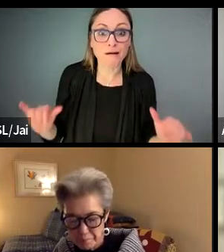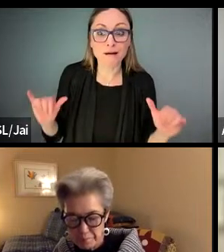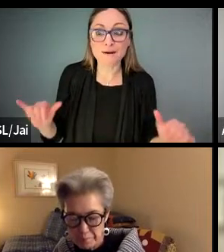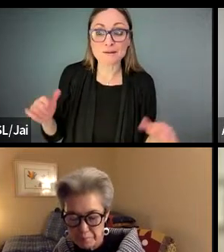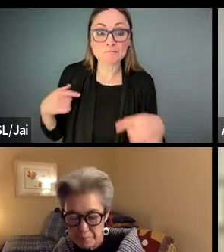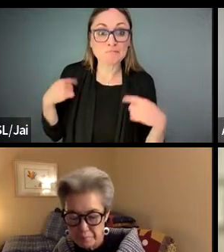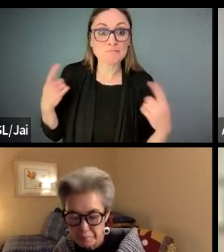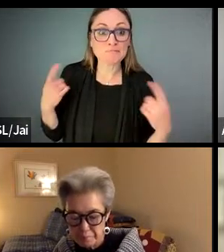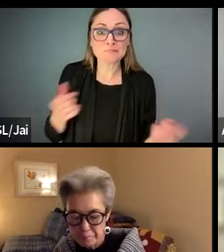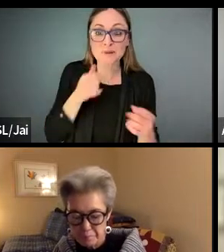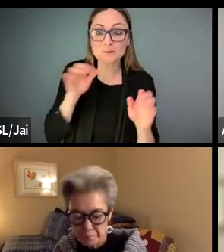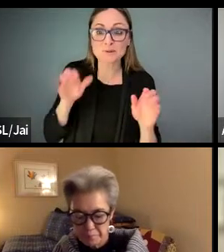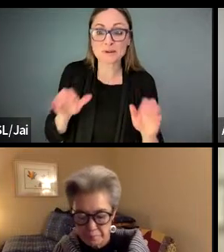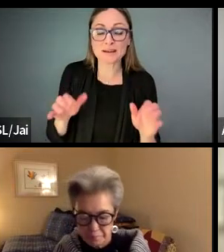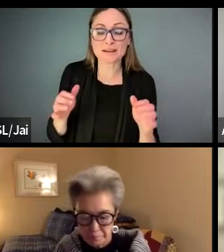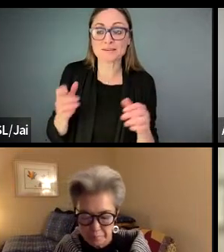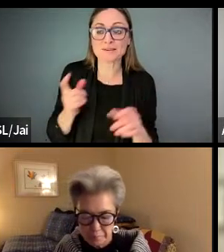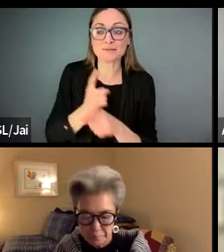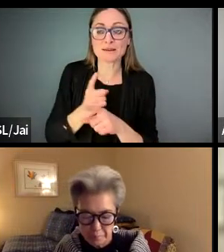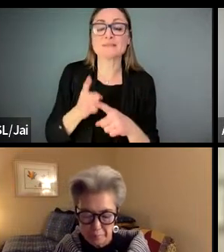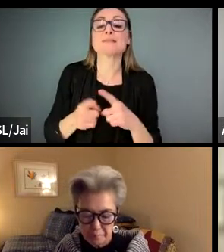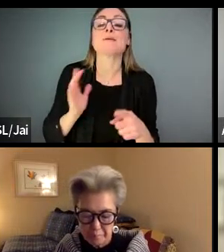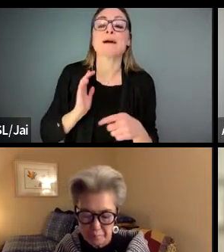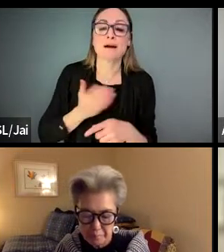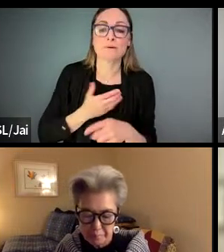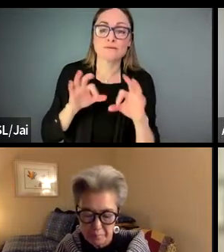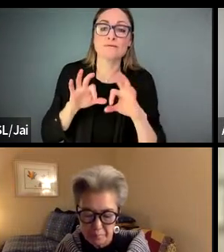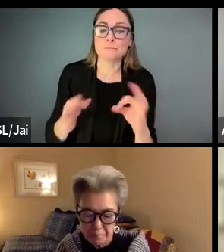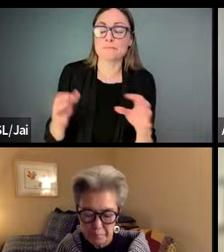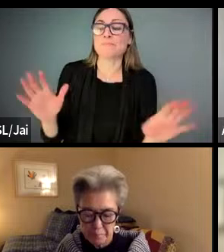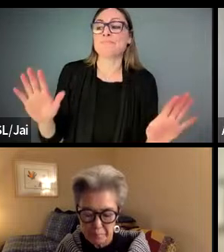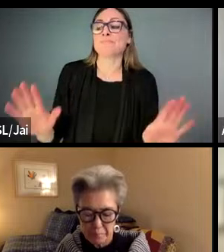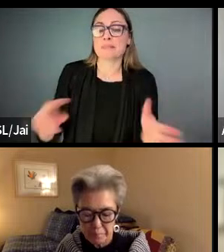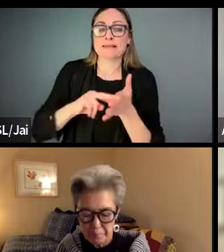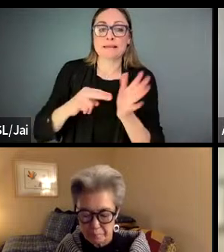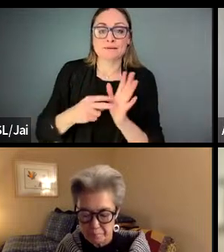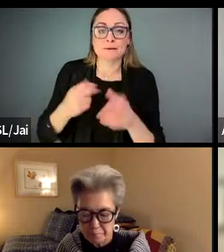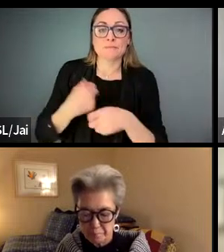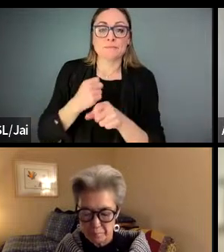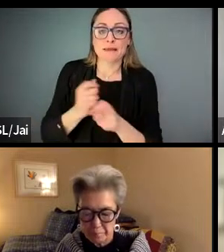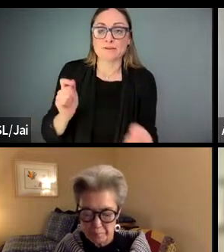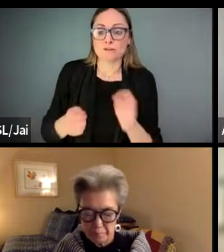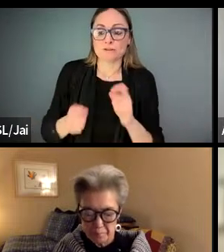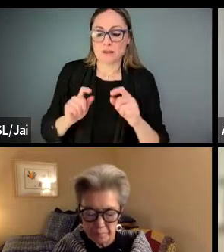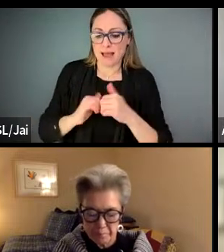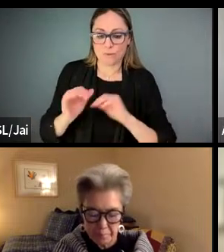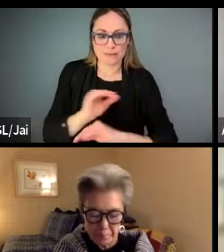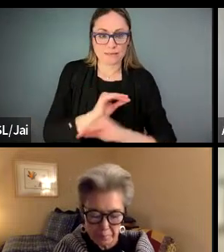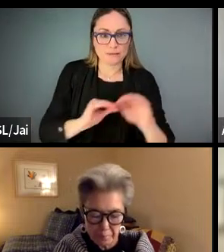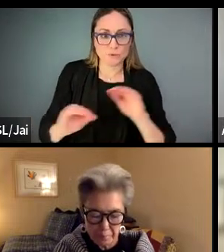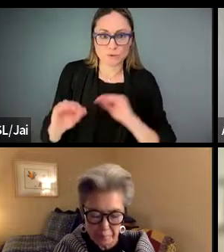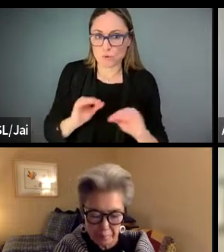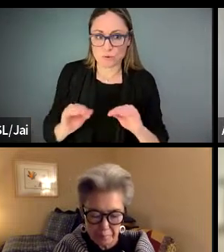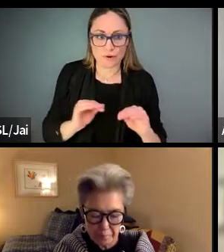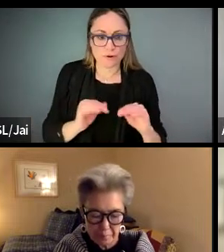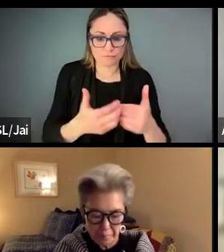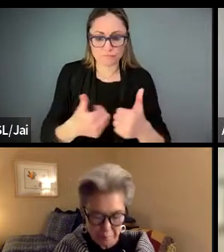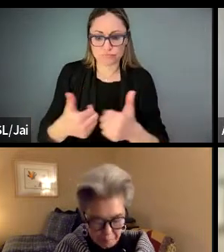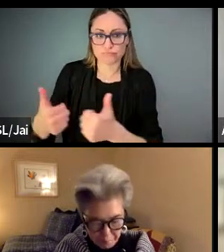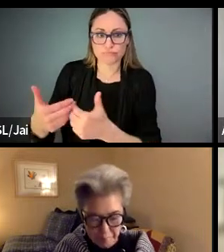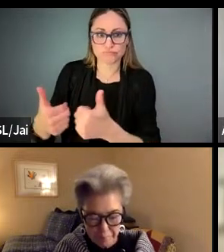so my family and I have all intentionally made changes to how we sort and go through our